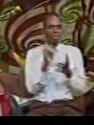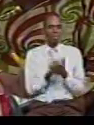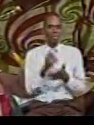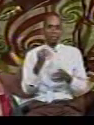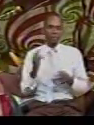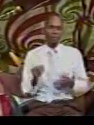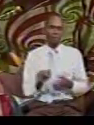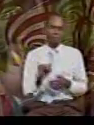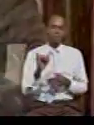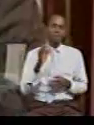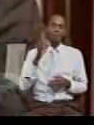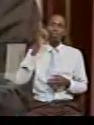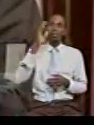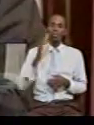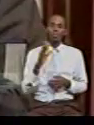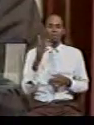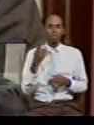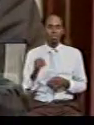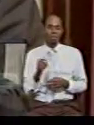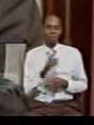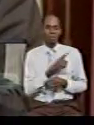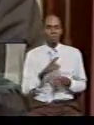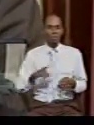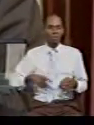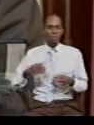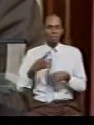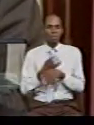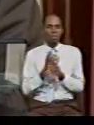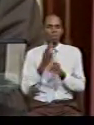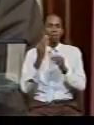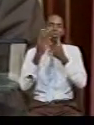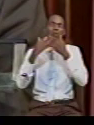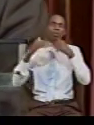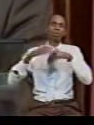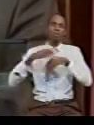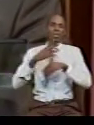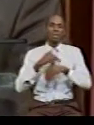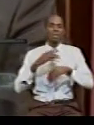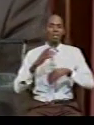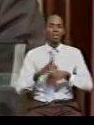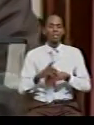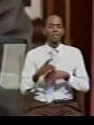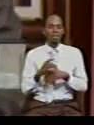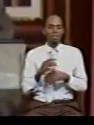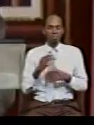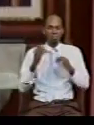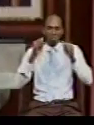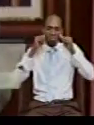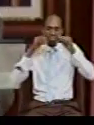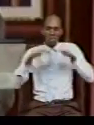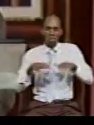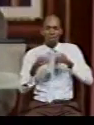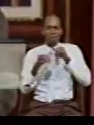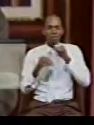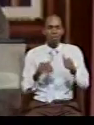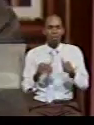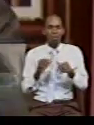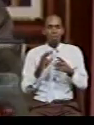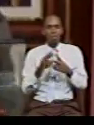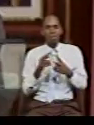the creator of the heavens, all the ends of the earth, fainteth not, neither is